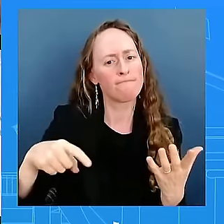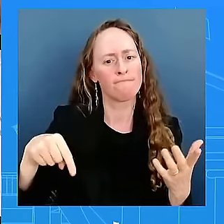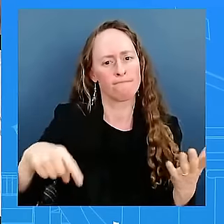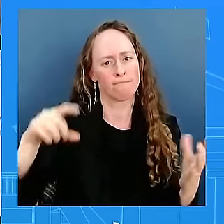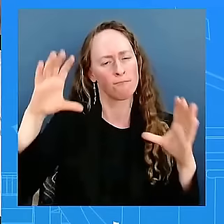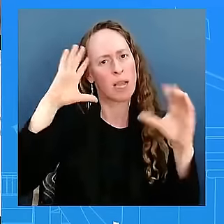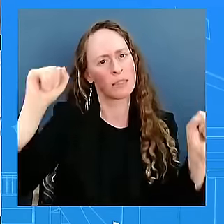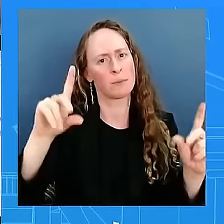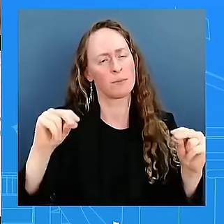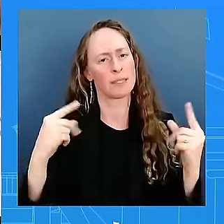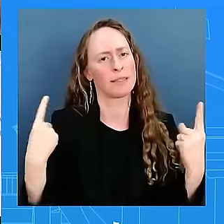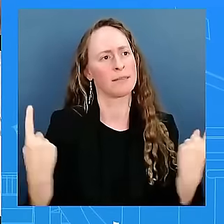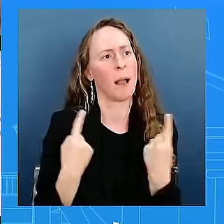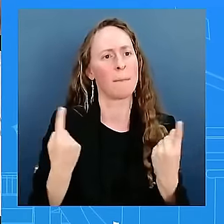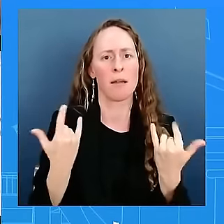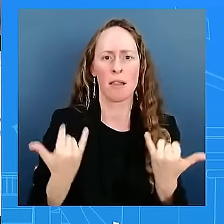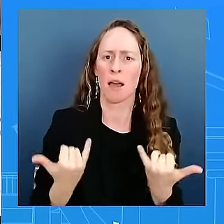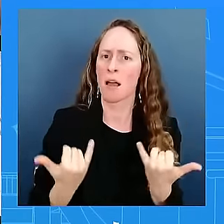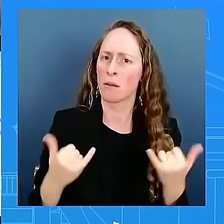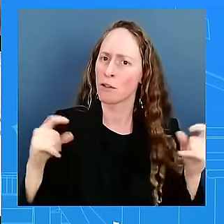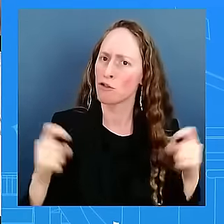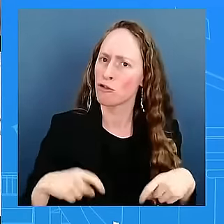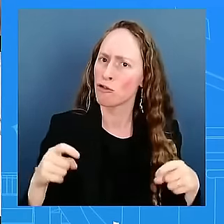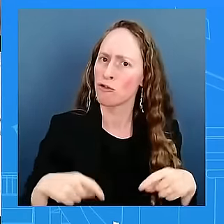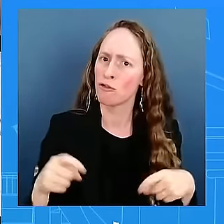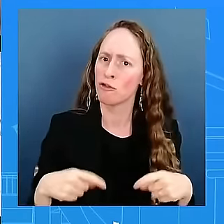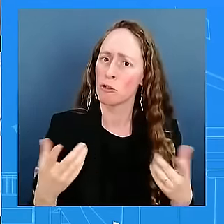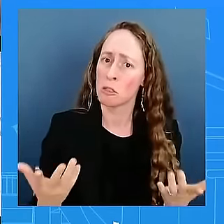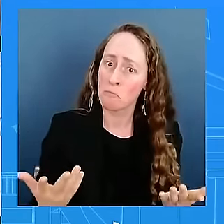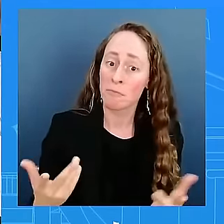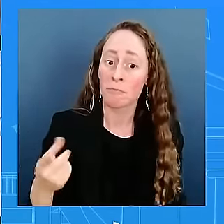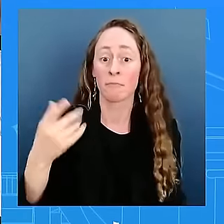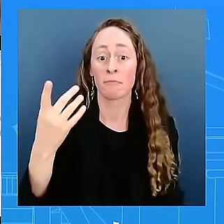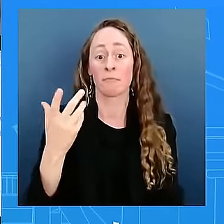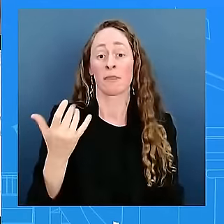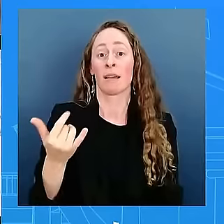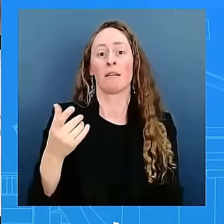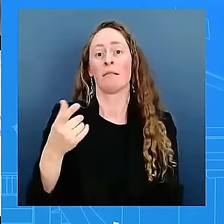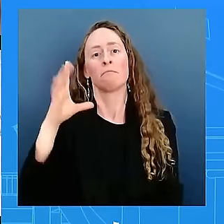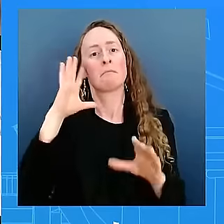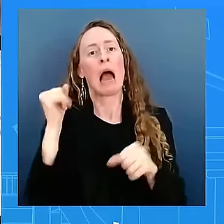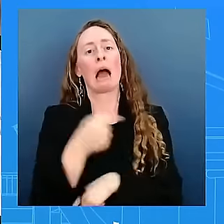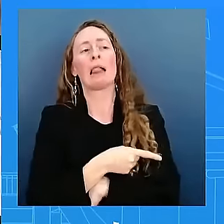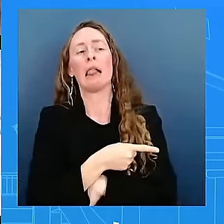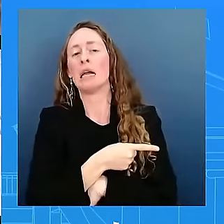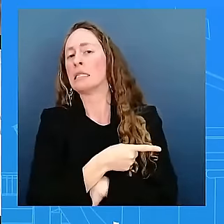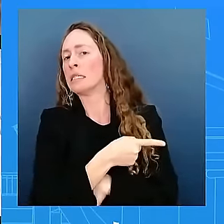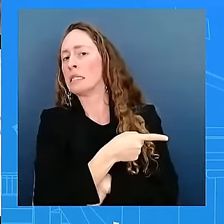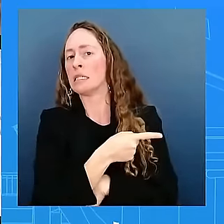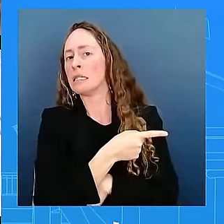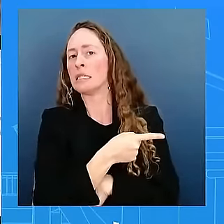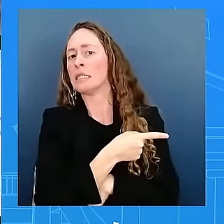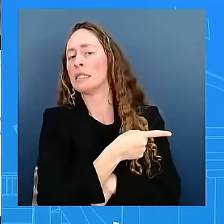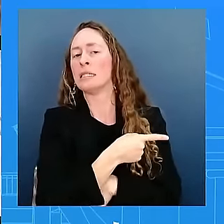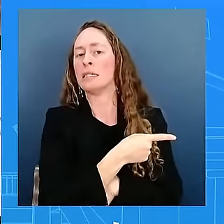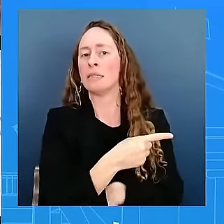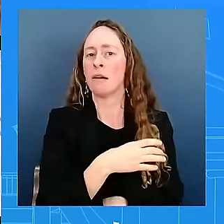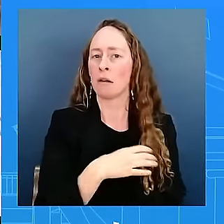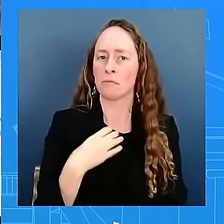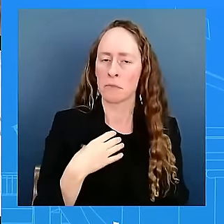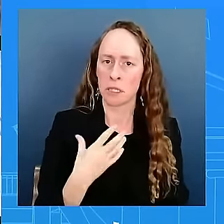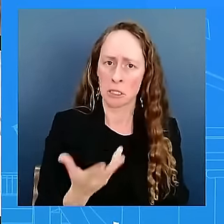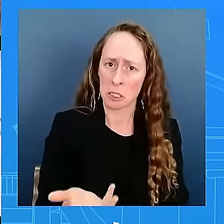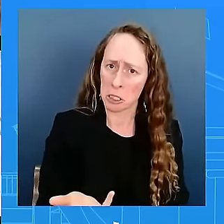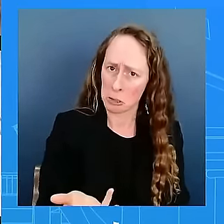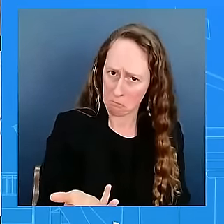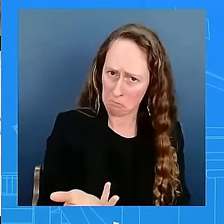it should happen through Congress, I do wonder, given with only 6 months left of his administration and to honor her legacy, whether the president is